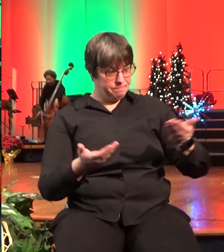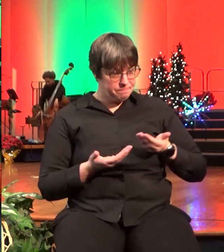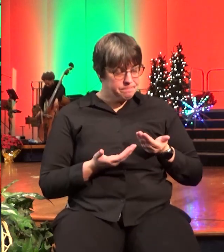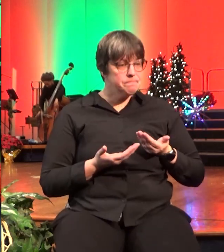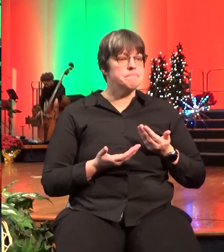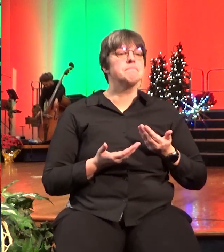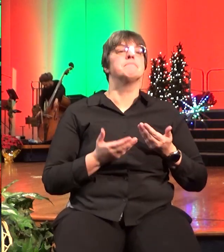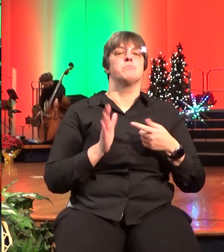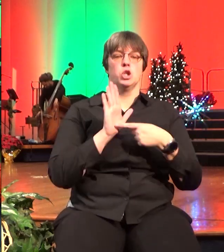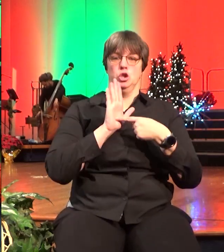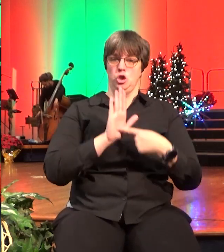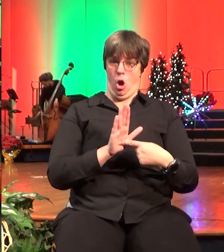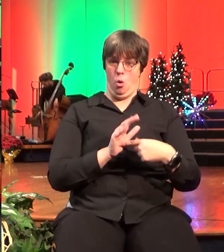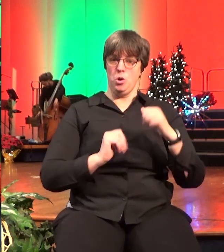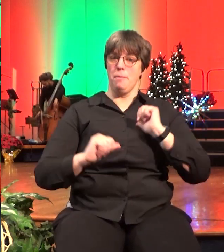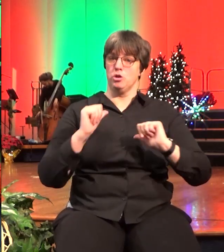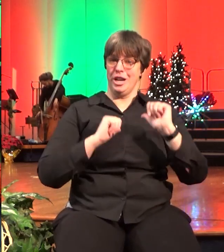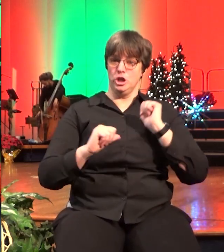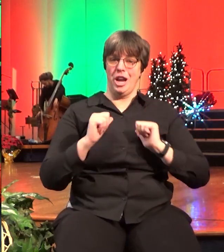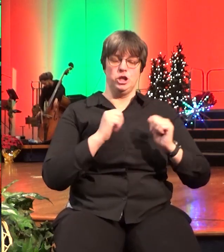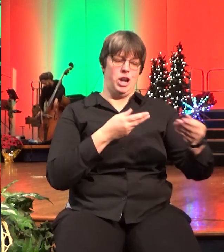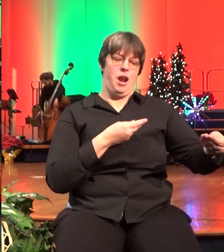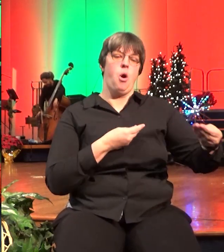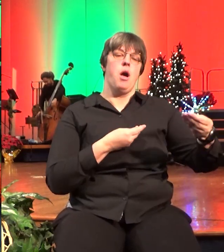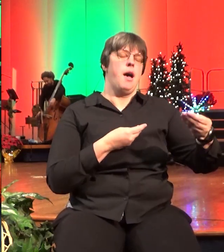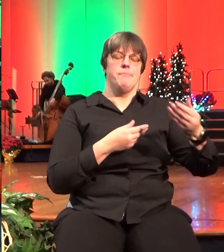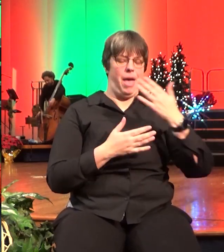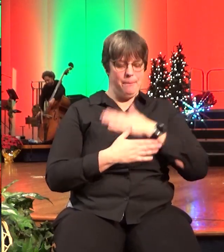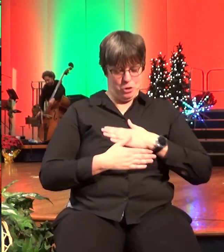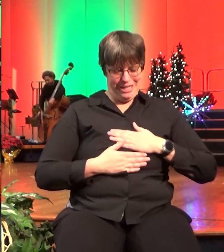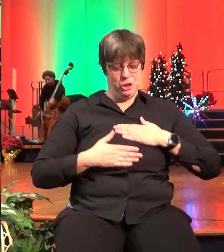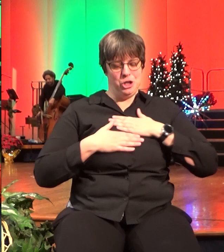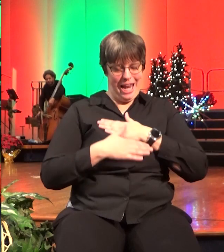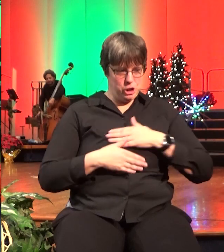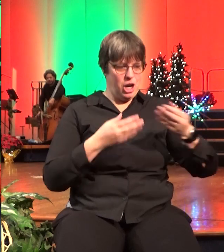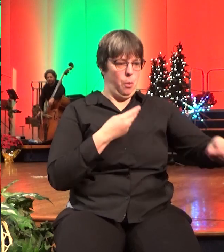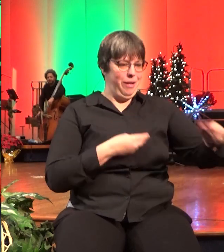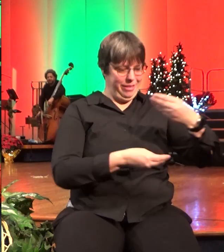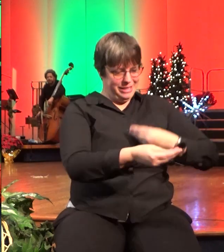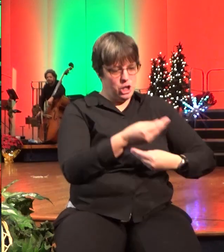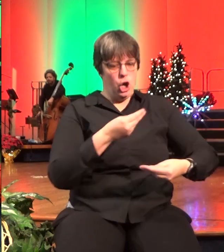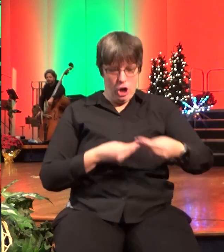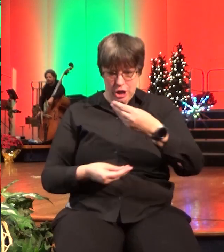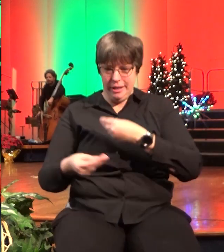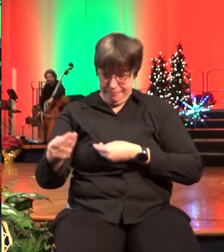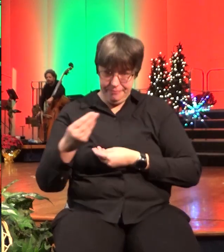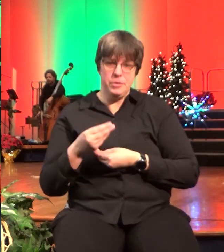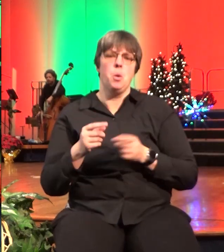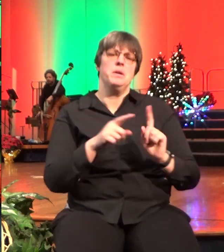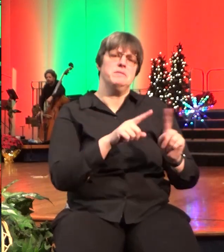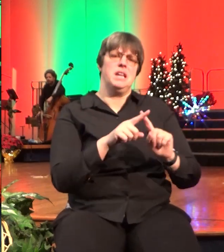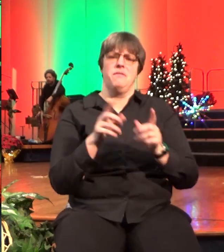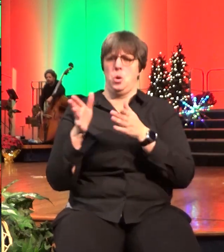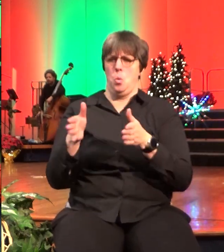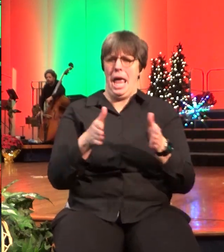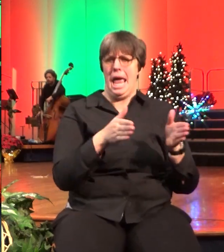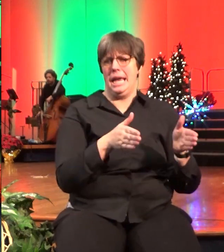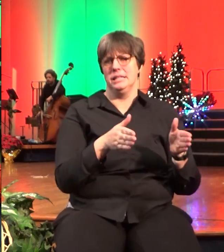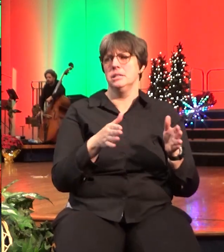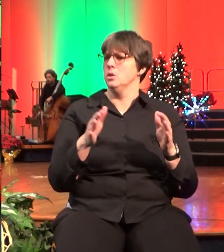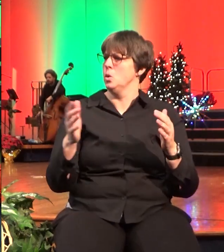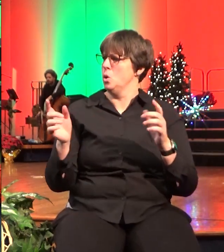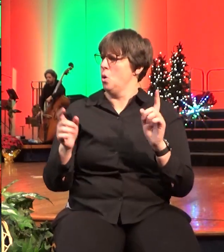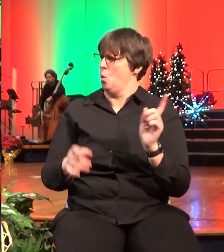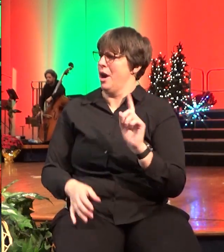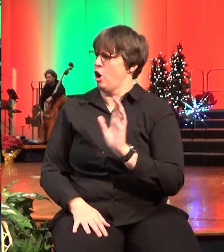your appreciation, to be in circulation. We have our normal ways that you can circulate available tonight. In fact, we've got some great ushers. Where